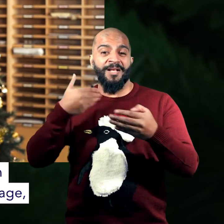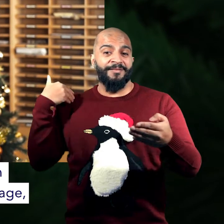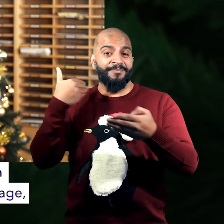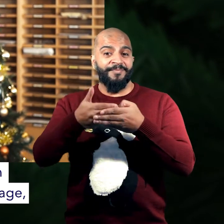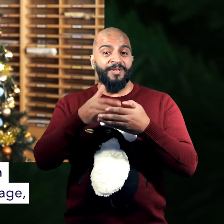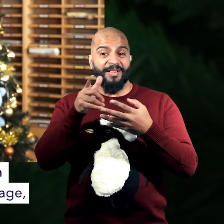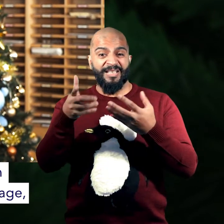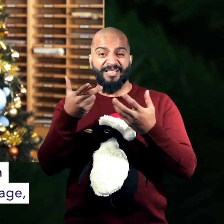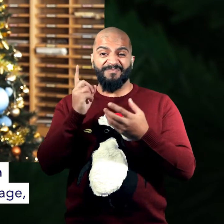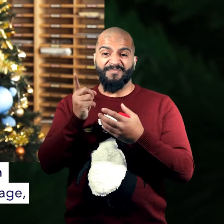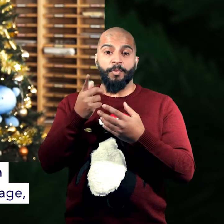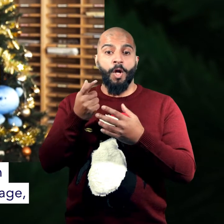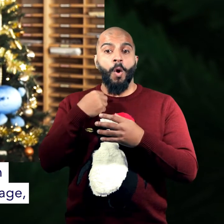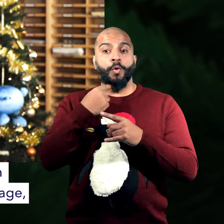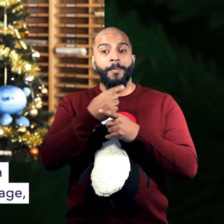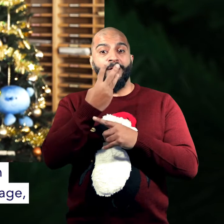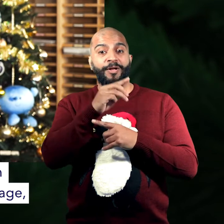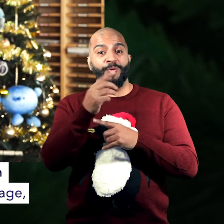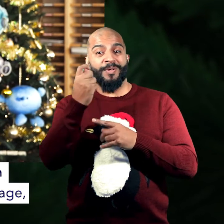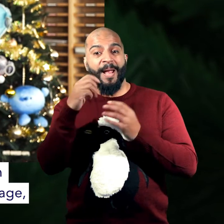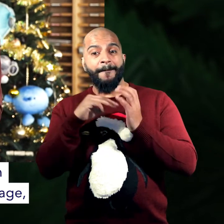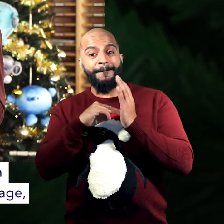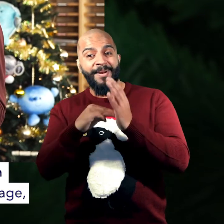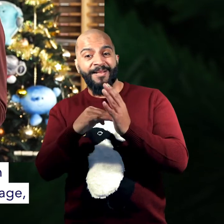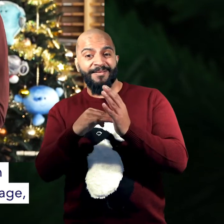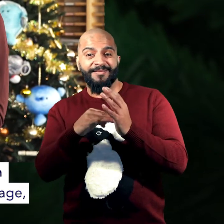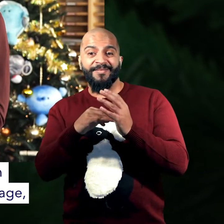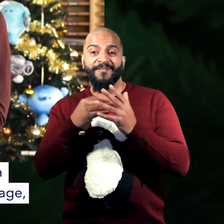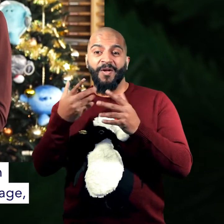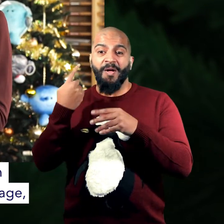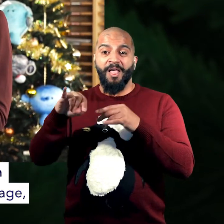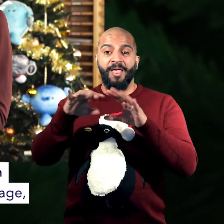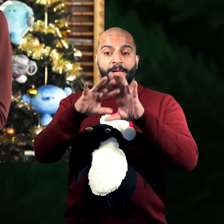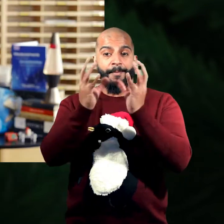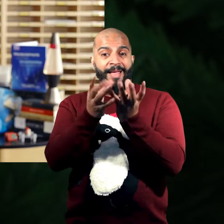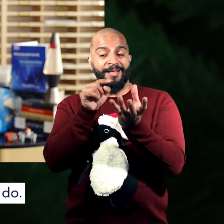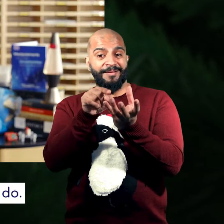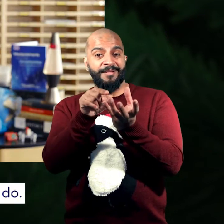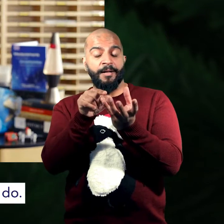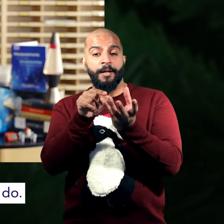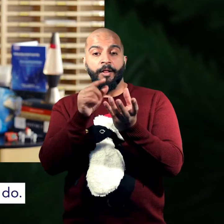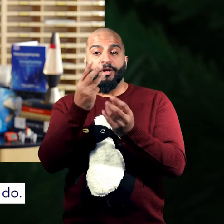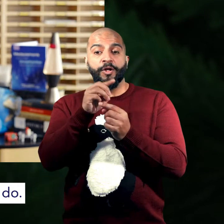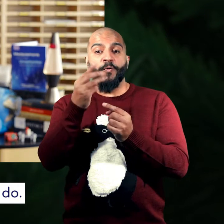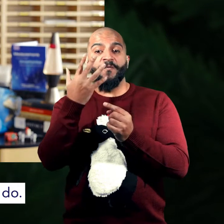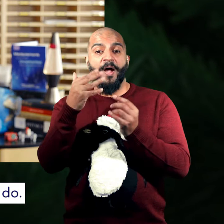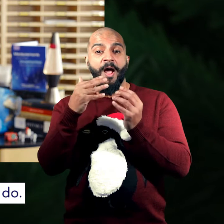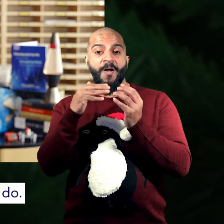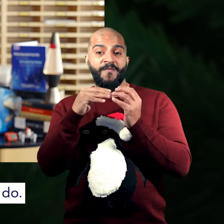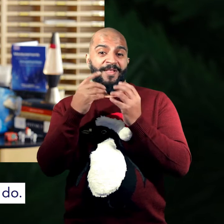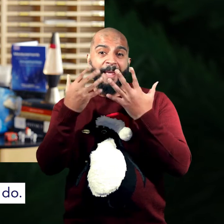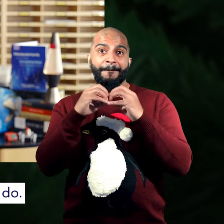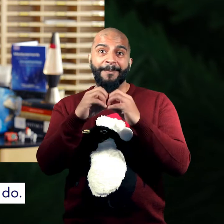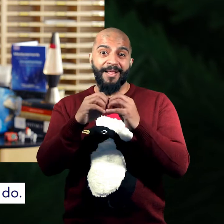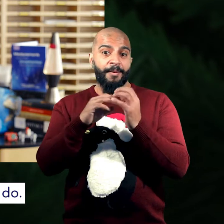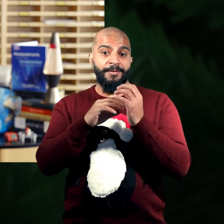I'm saying it takes somewhere between 3 and 10 millions for that protoplanetary disk stage. That first 3 to 10 million years